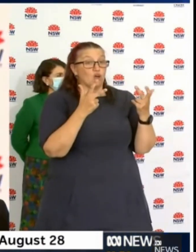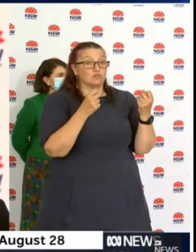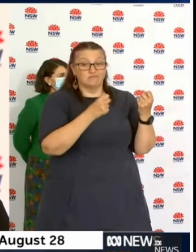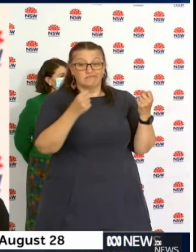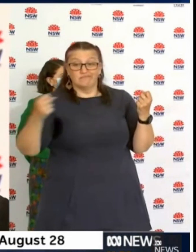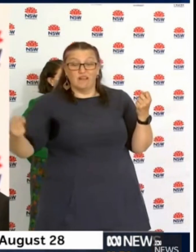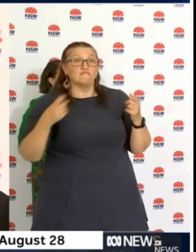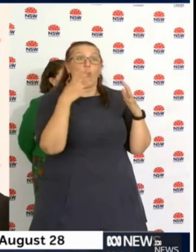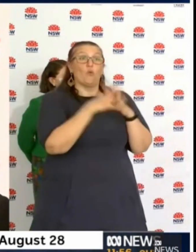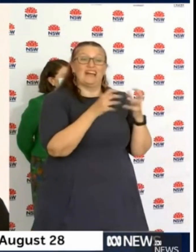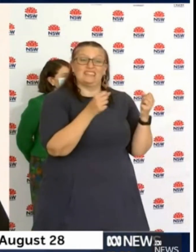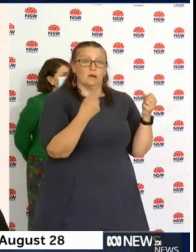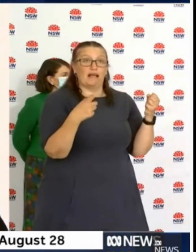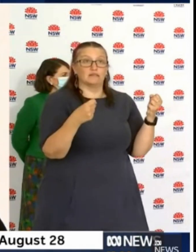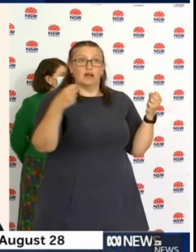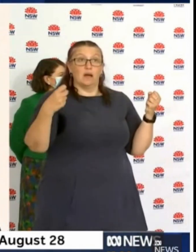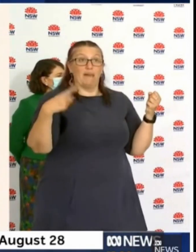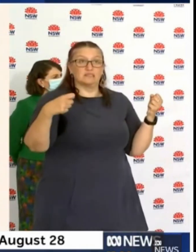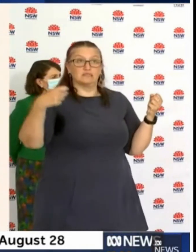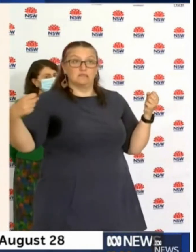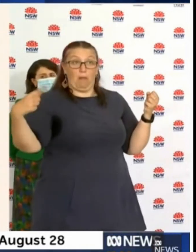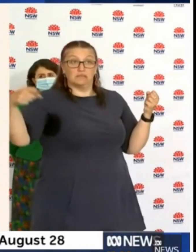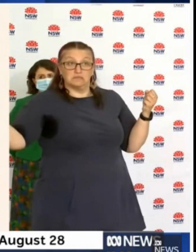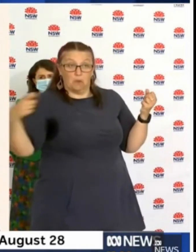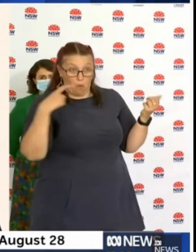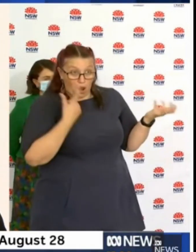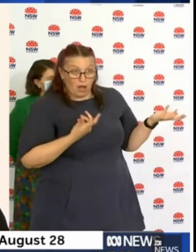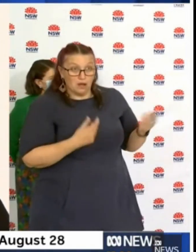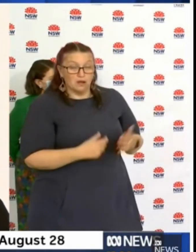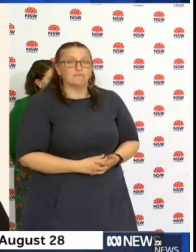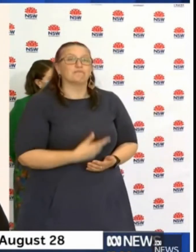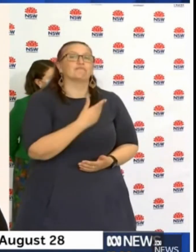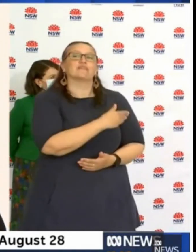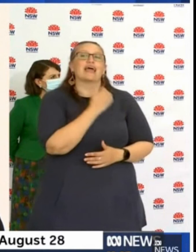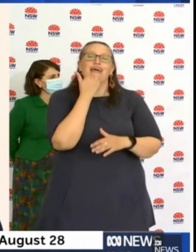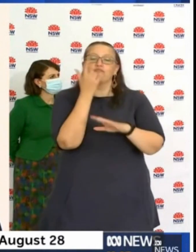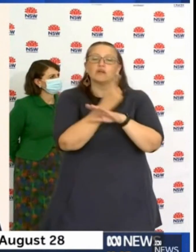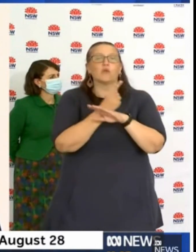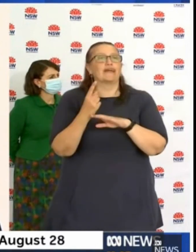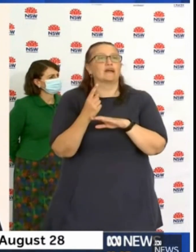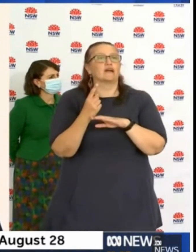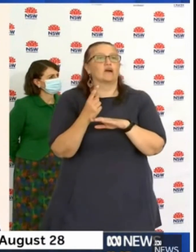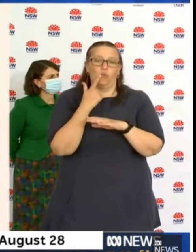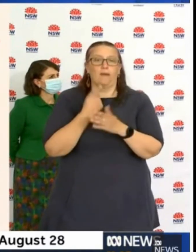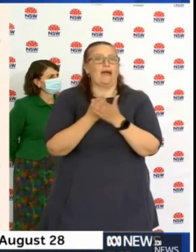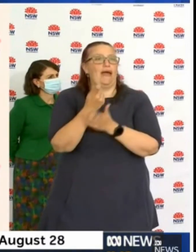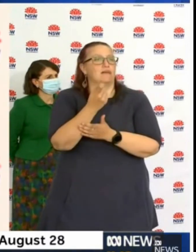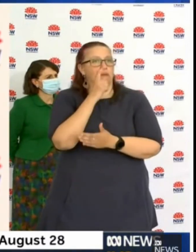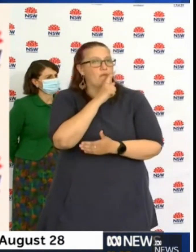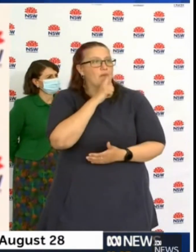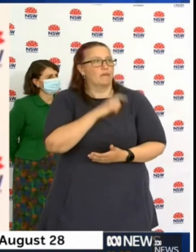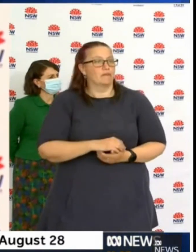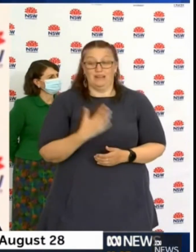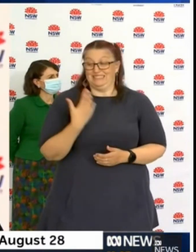weekly payments, Lucy. So the agreement that we've reached with the Commonwealth Government is that each week, backdated from Monday,